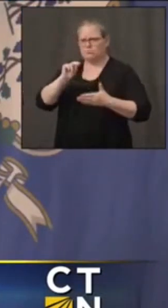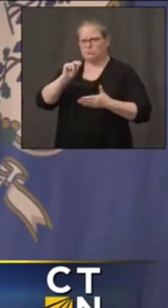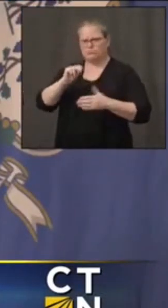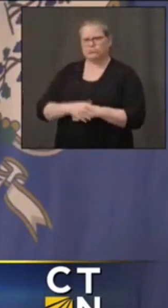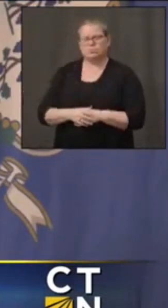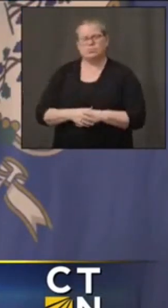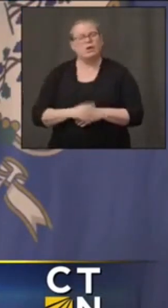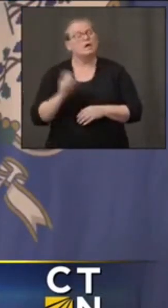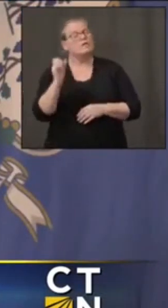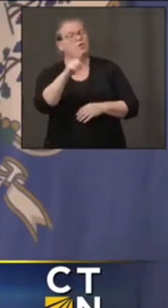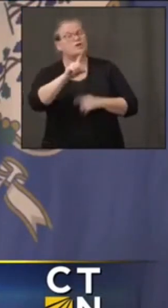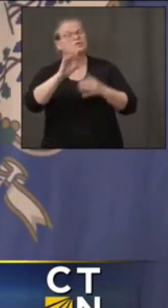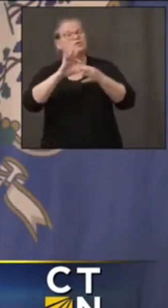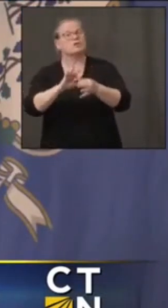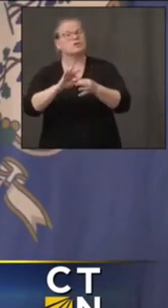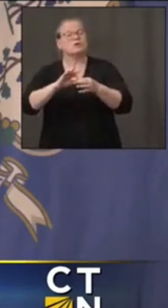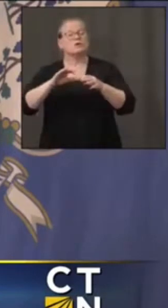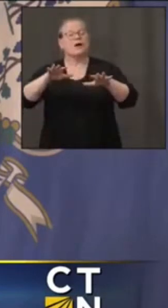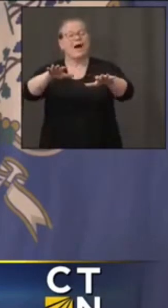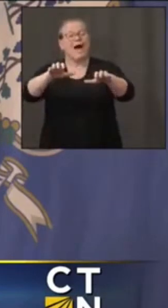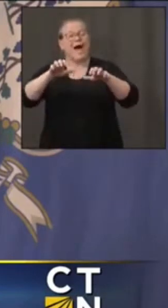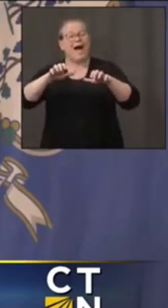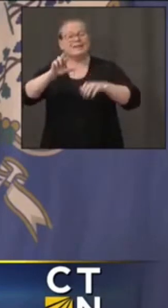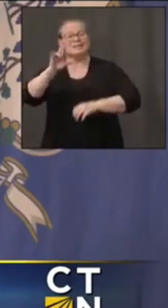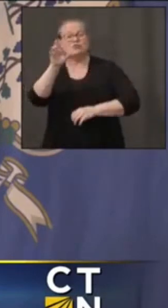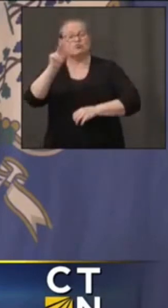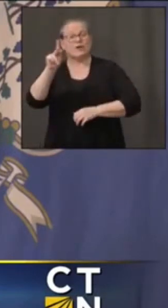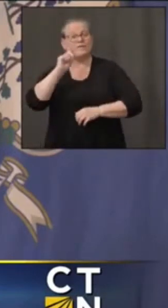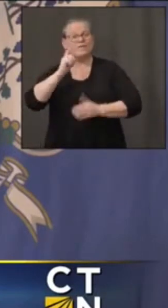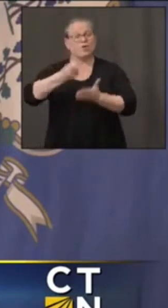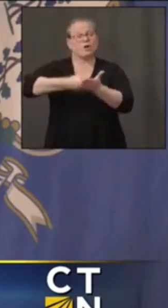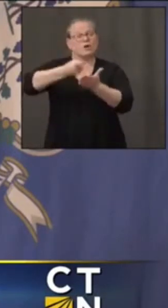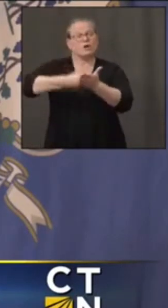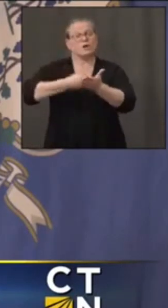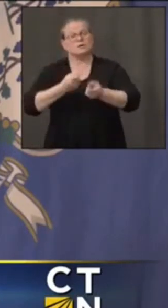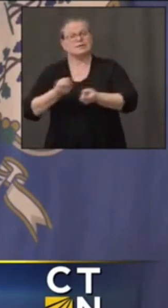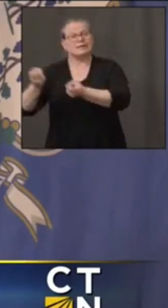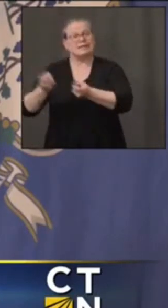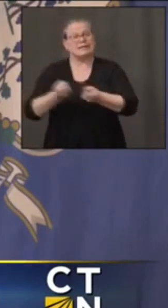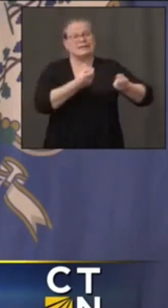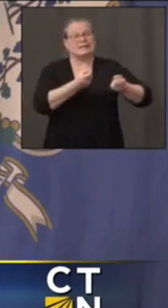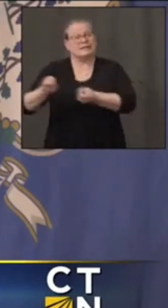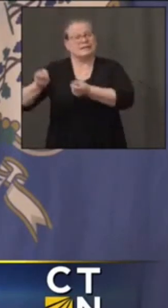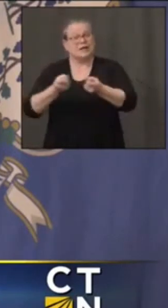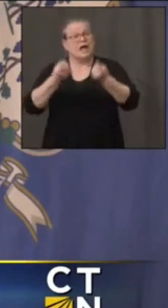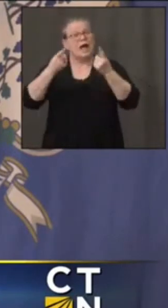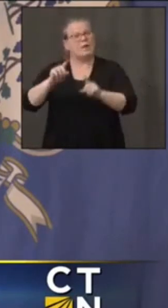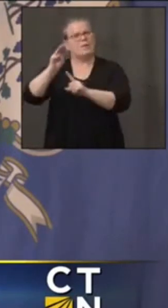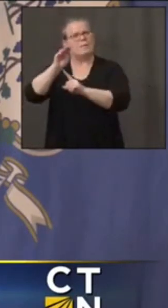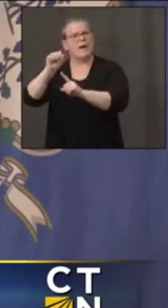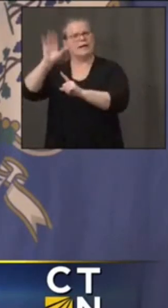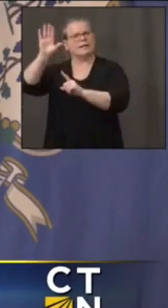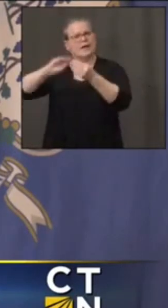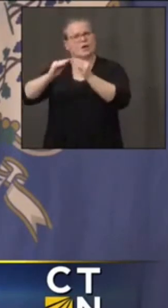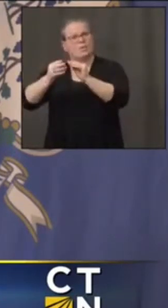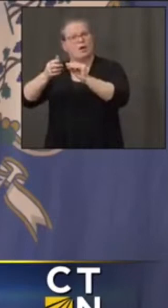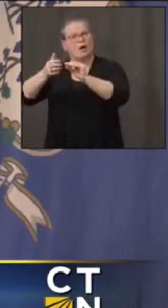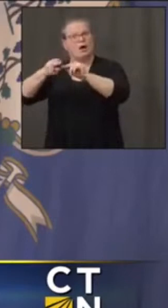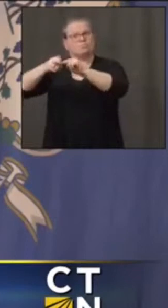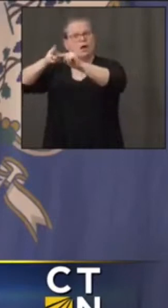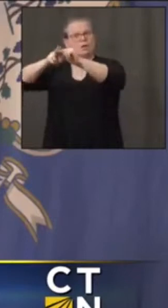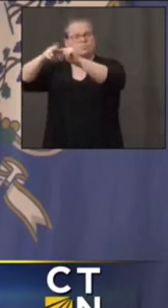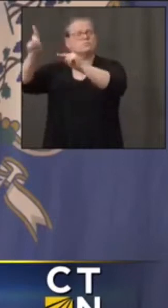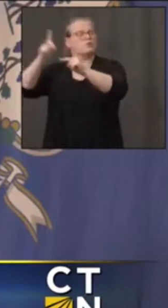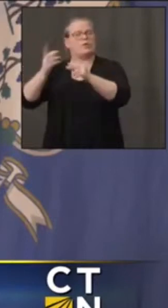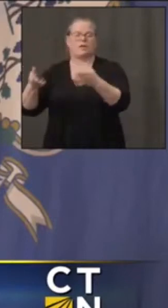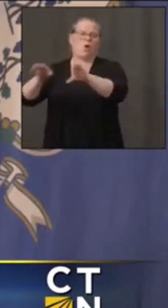down after an uptick in cases where hockey tournaments were being held. Are we seeing similar data here, and are we